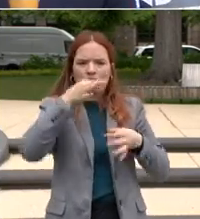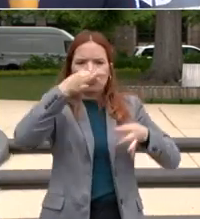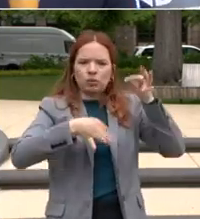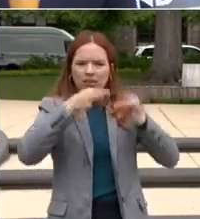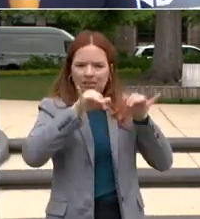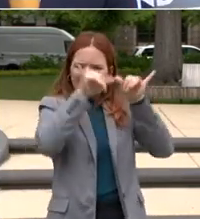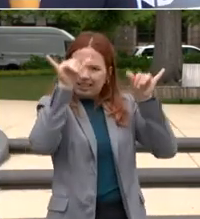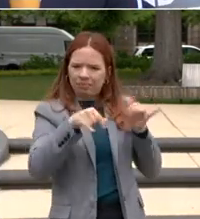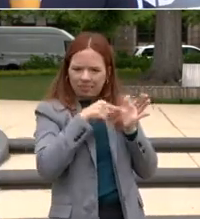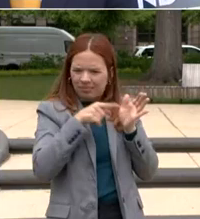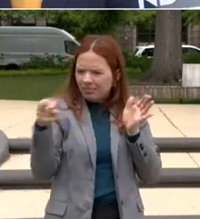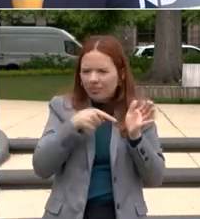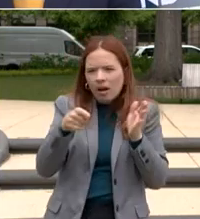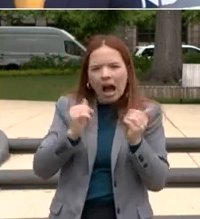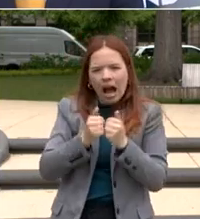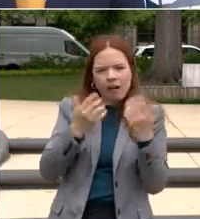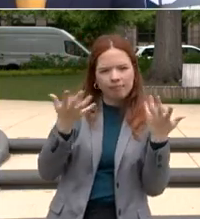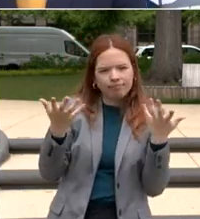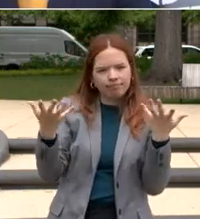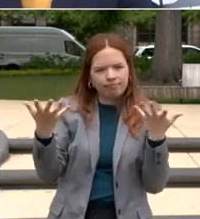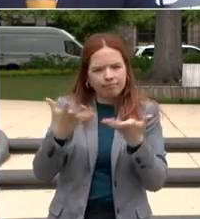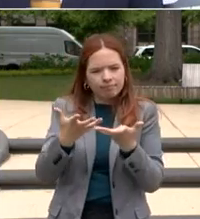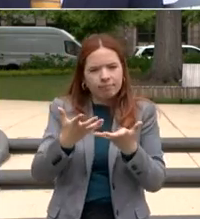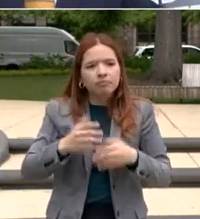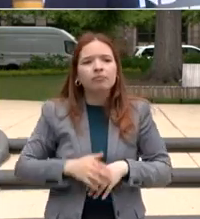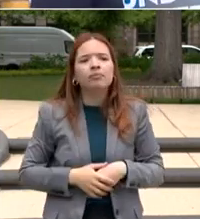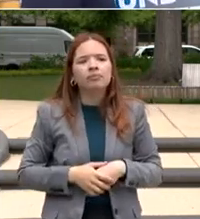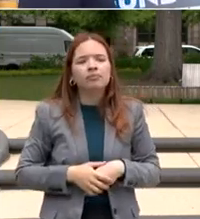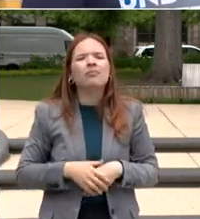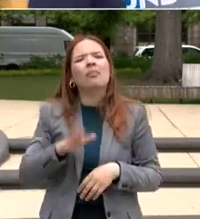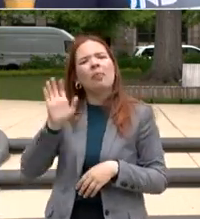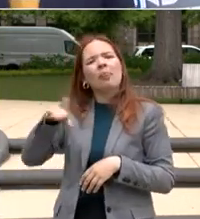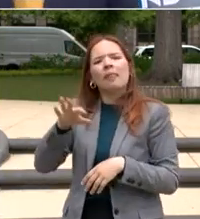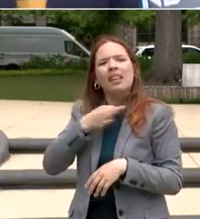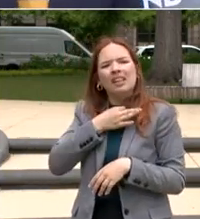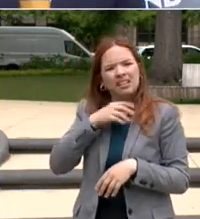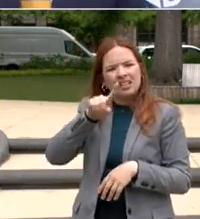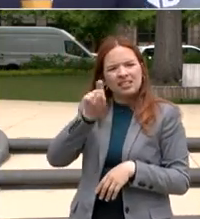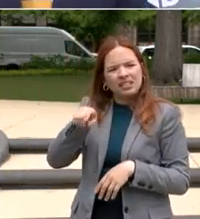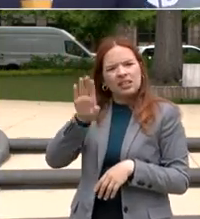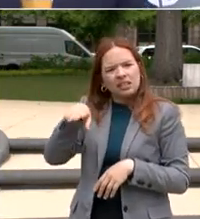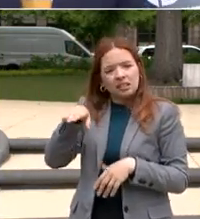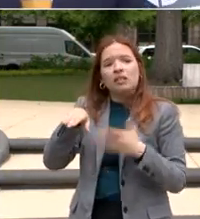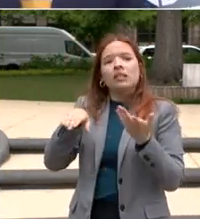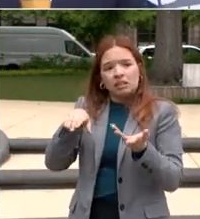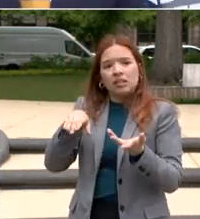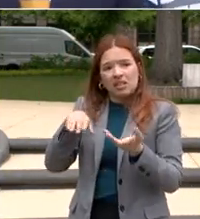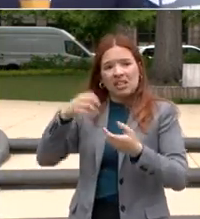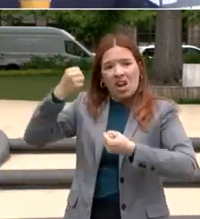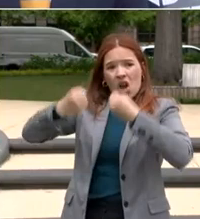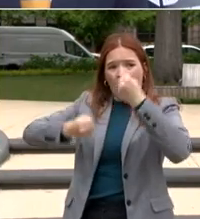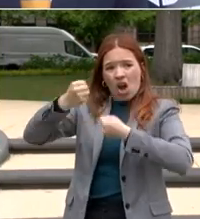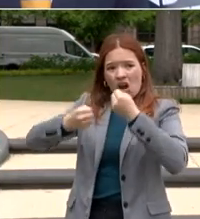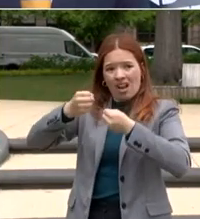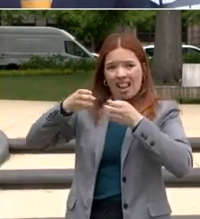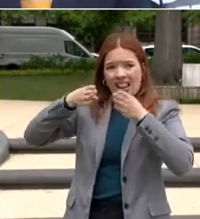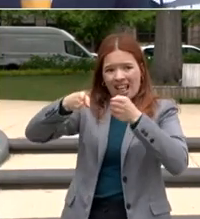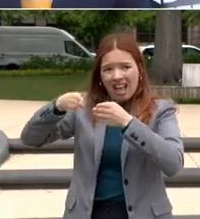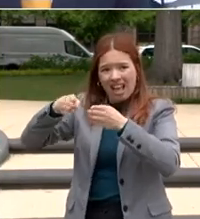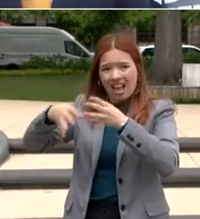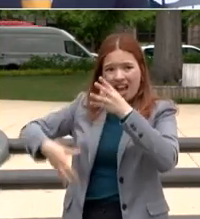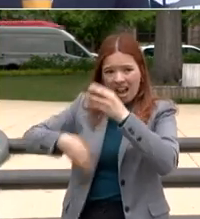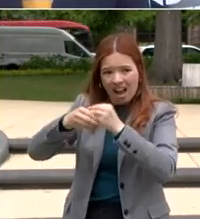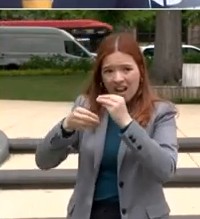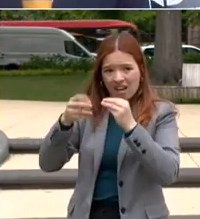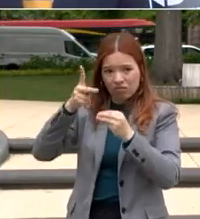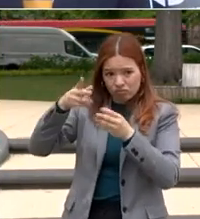Hey, the rendering you all released ahead of this event appeared to show more car lanes as part of the K Street Transitway project. I've spoken